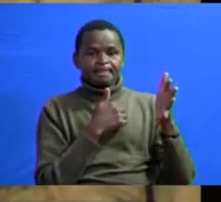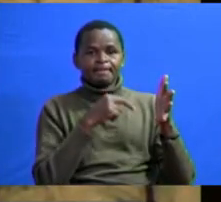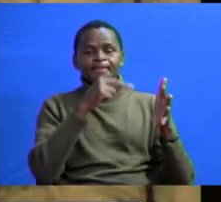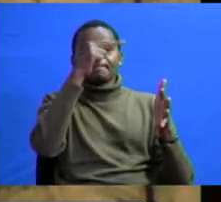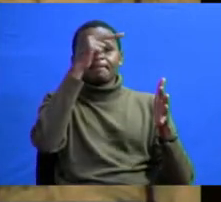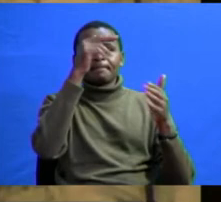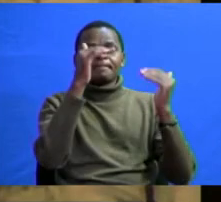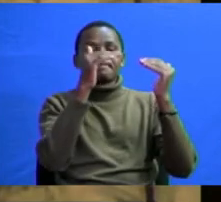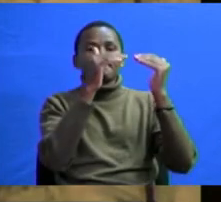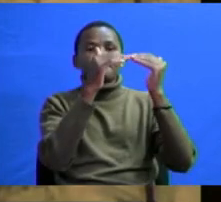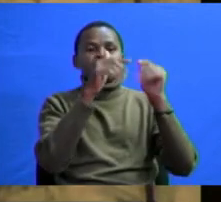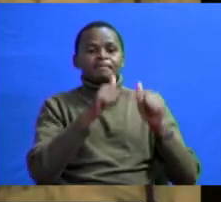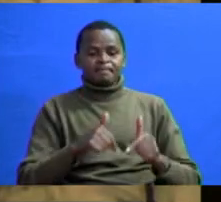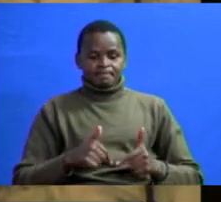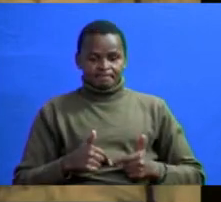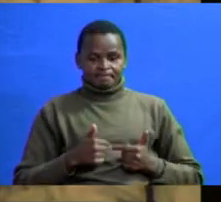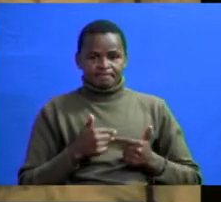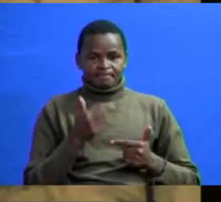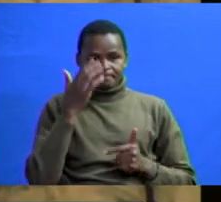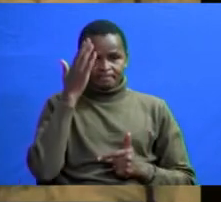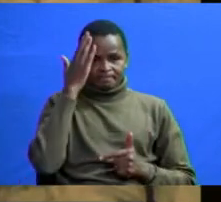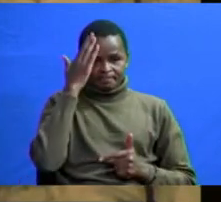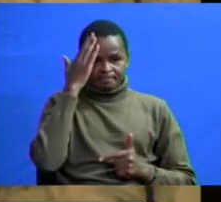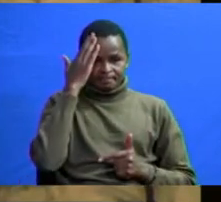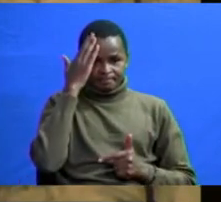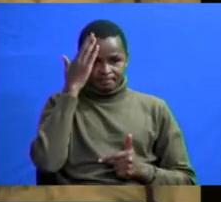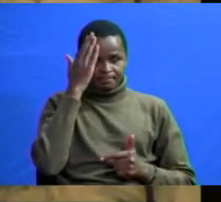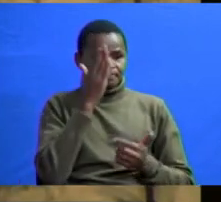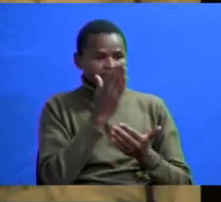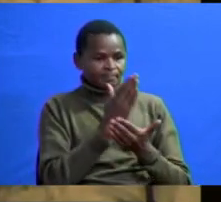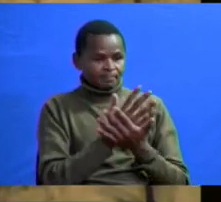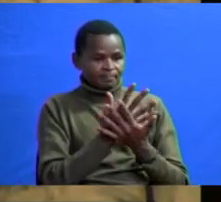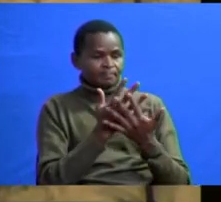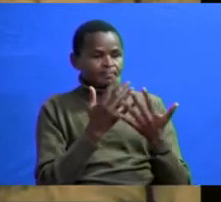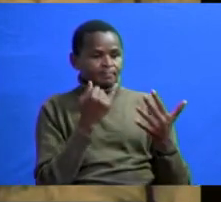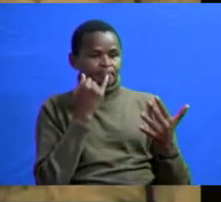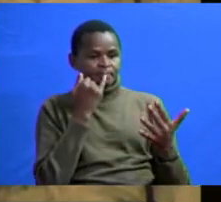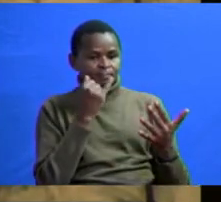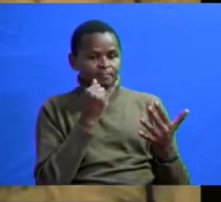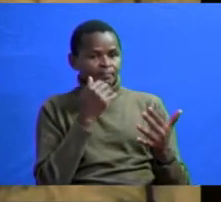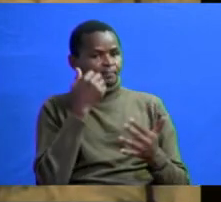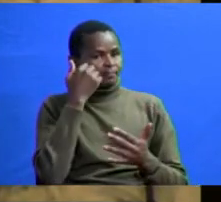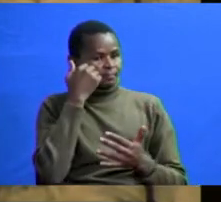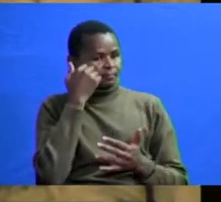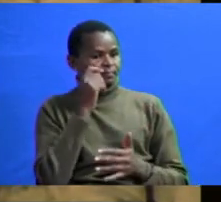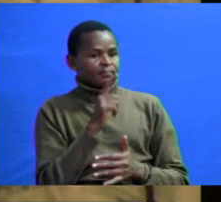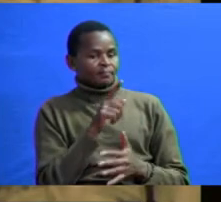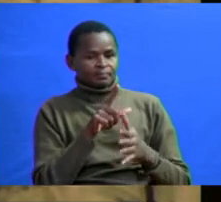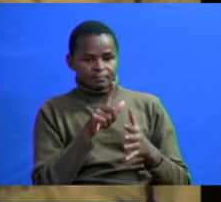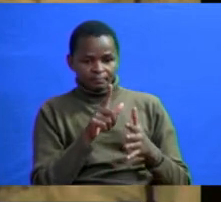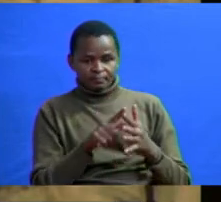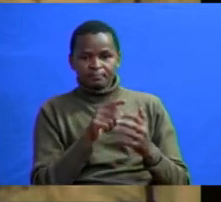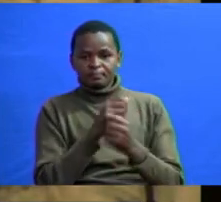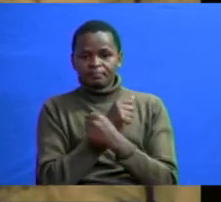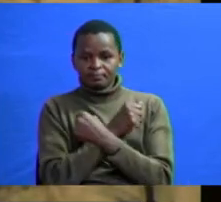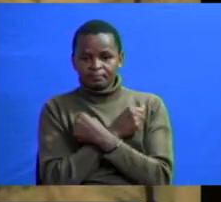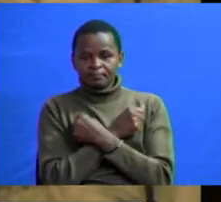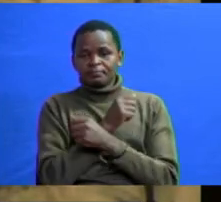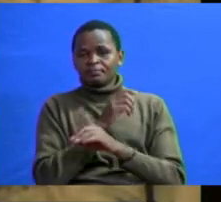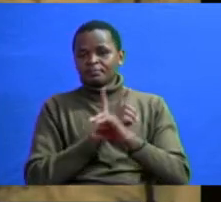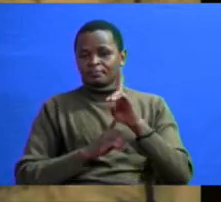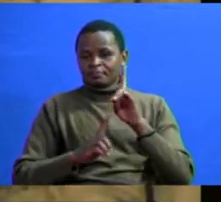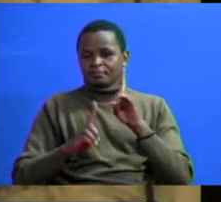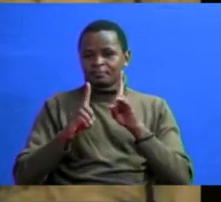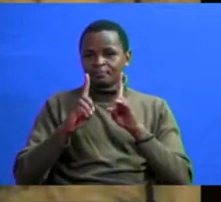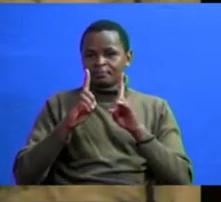of self-awareness, you will definitely be able to know if something is wrong with you. Like if you loved dancing and you